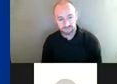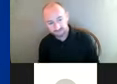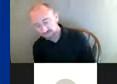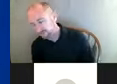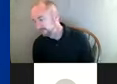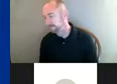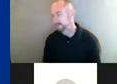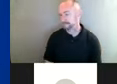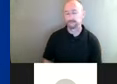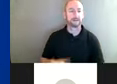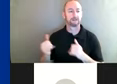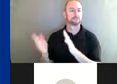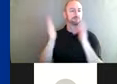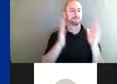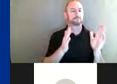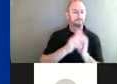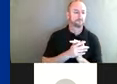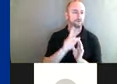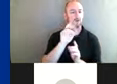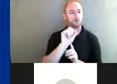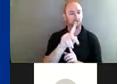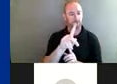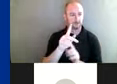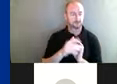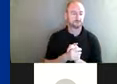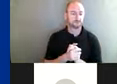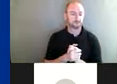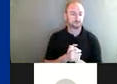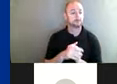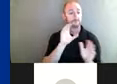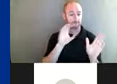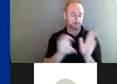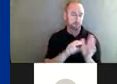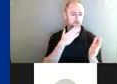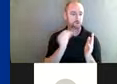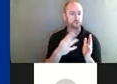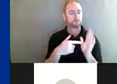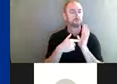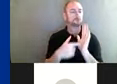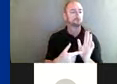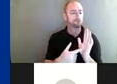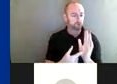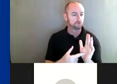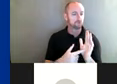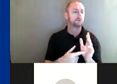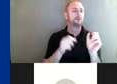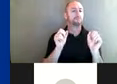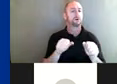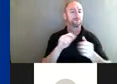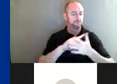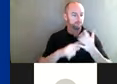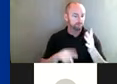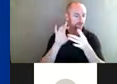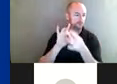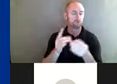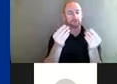Let's shift over to risk here. This figure does a good job of highlighting uncertainties associated with landslides,